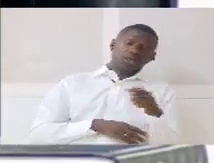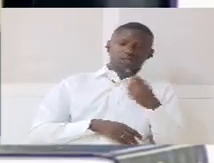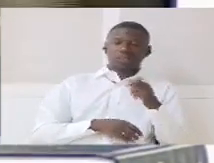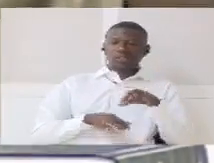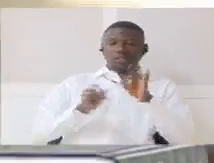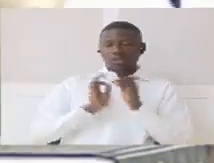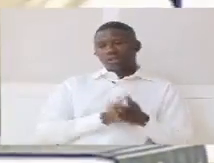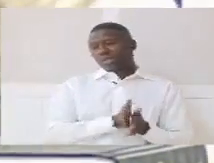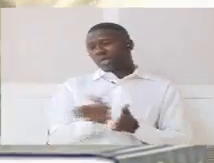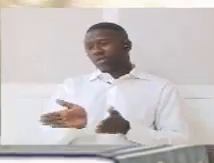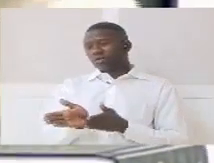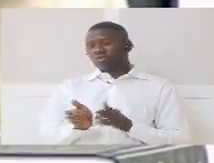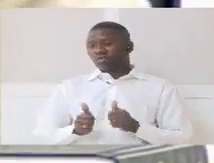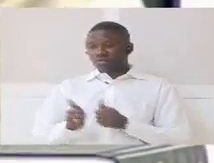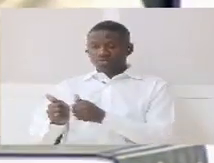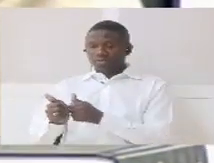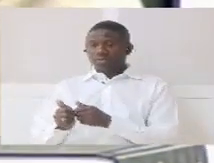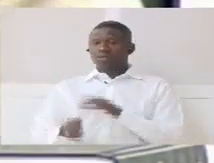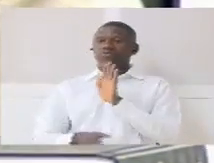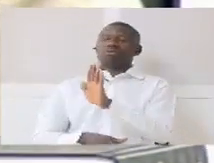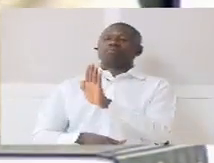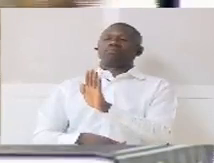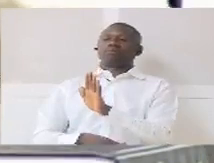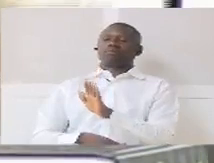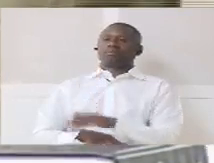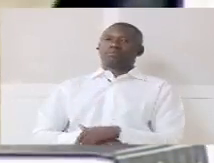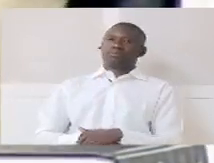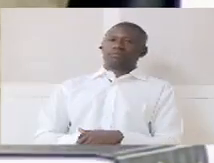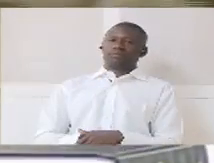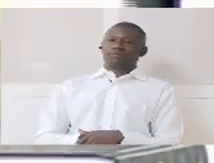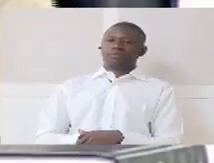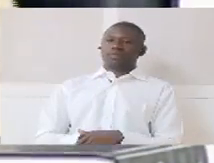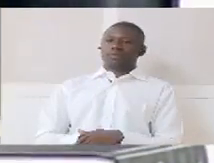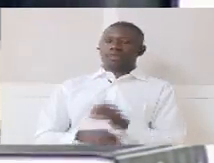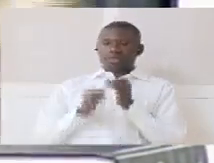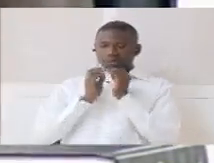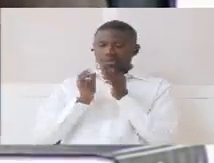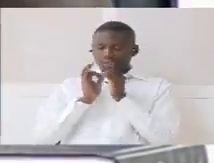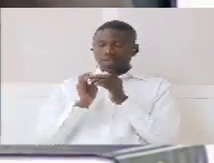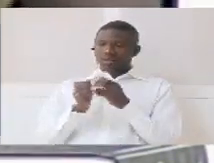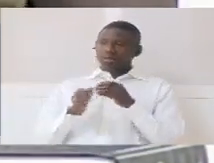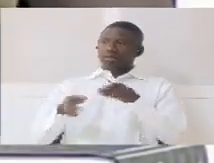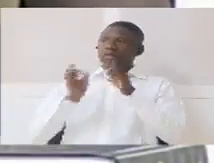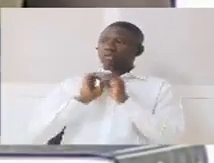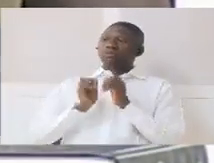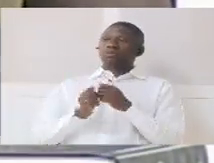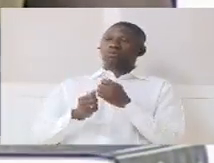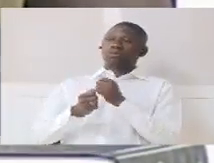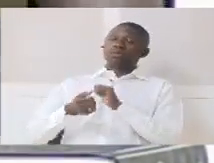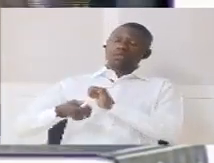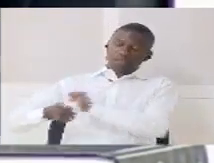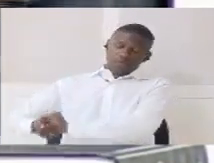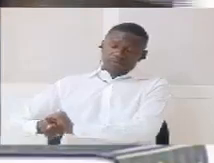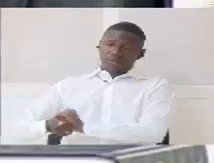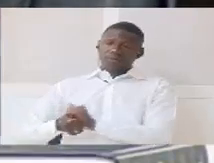to move, he said halt. Then I halted. So I go take him to remind. He said, when I took the right turn, he said halt, and then